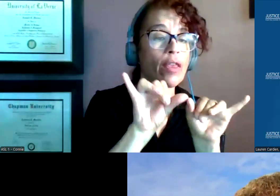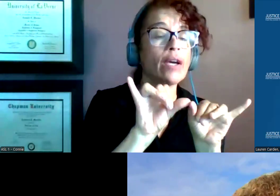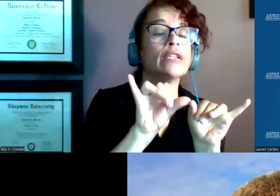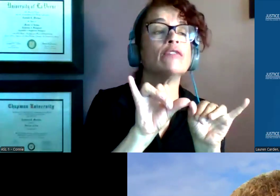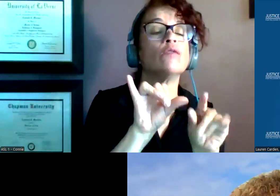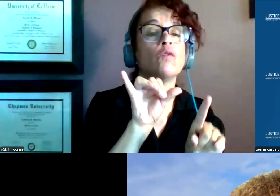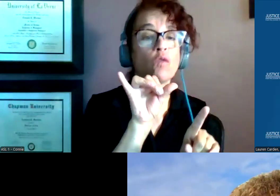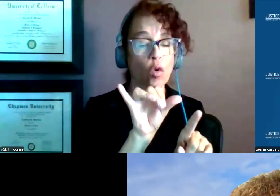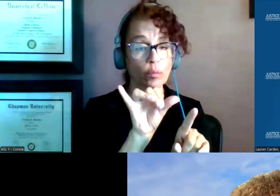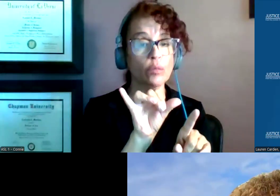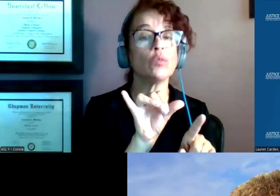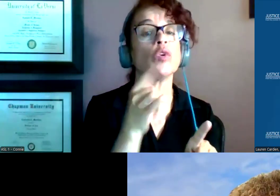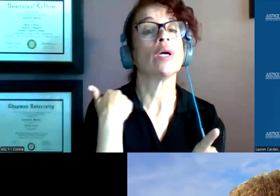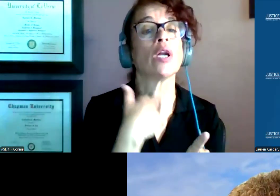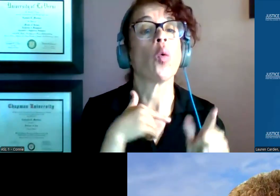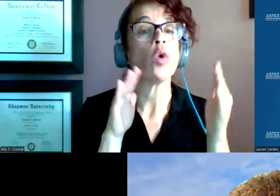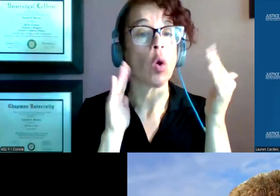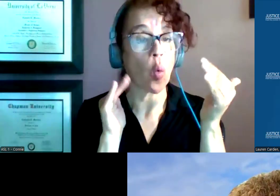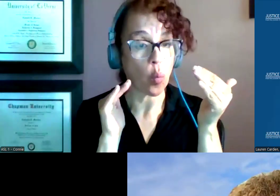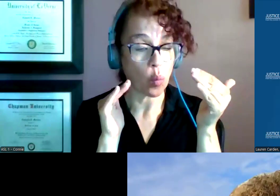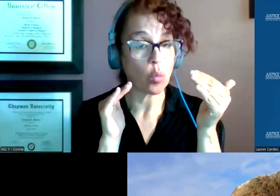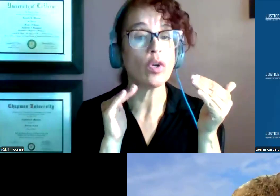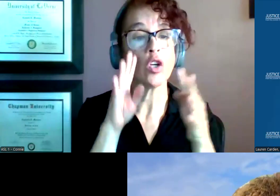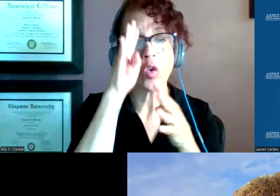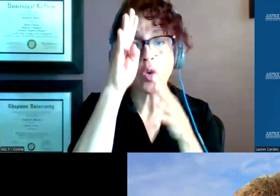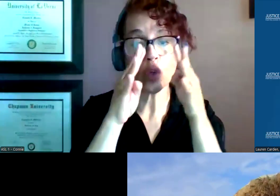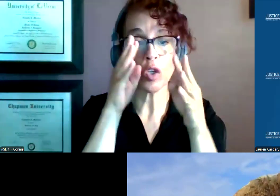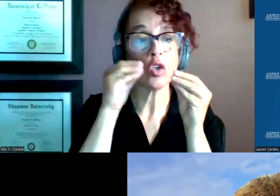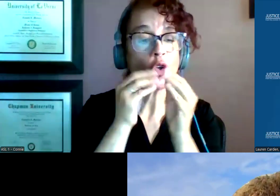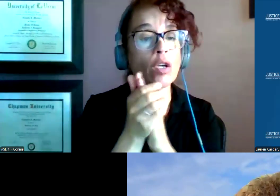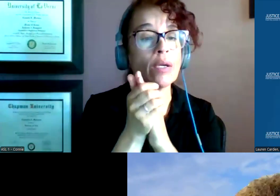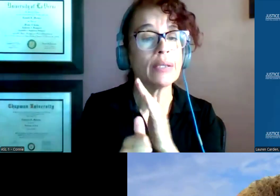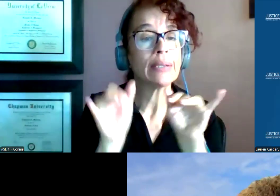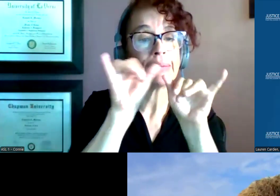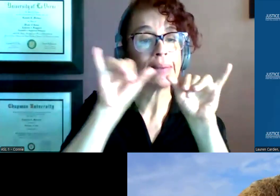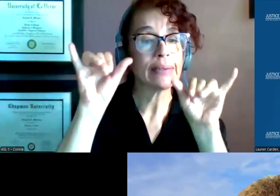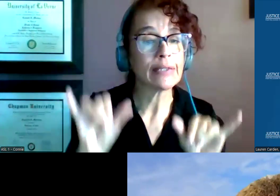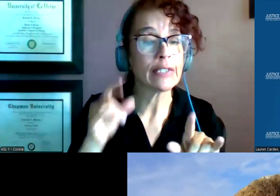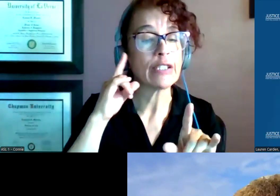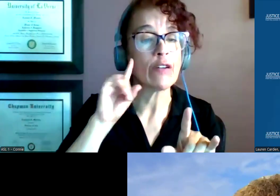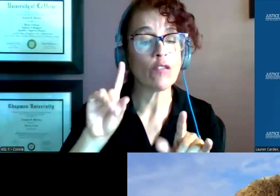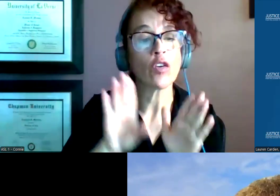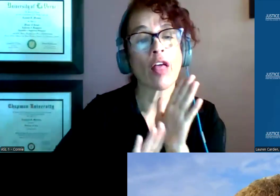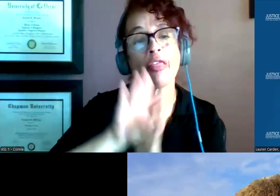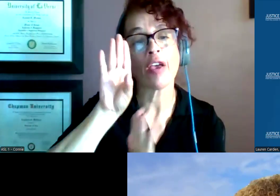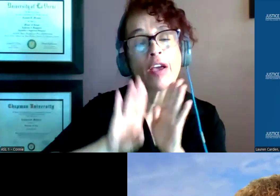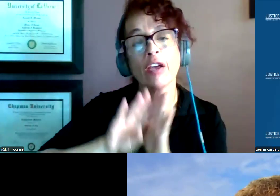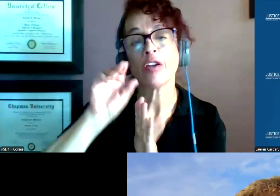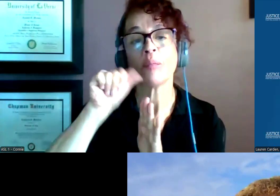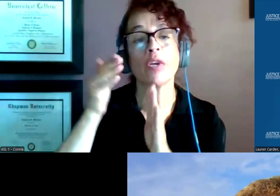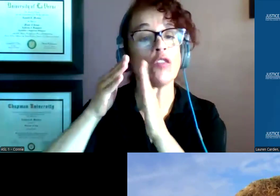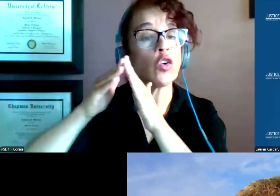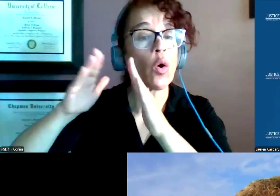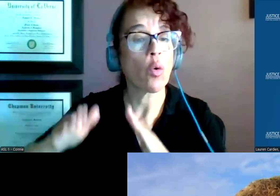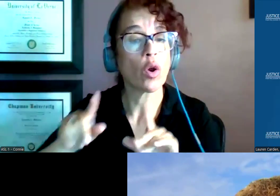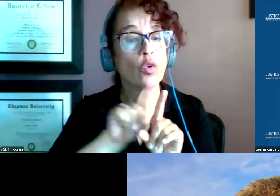forefront. And we hope that creating this more efficient system for the developers of affordable housing